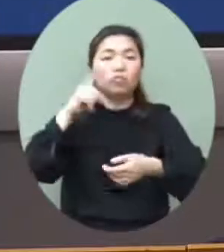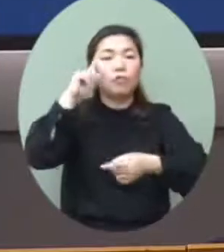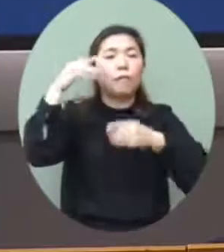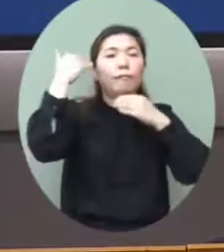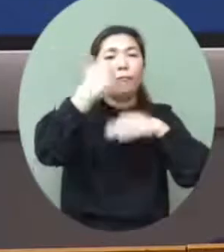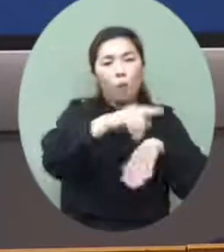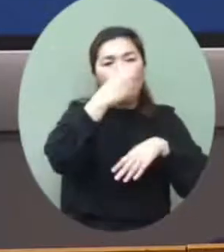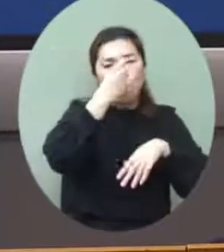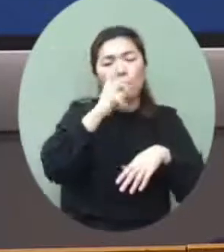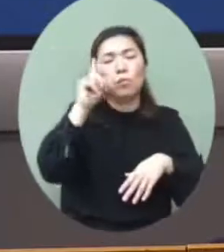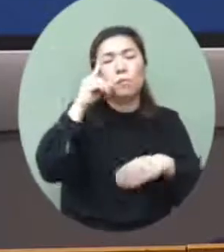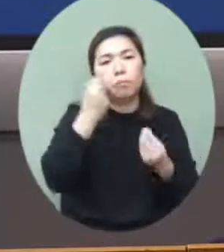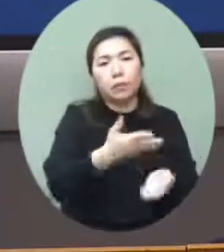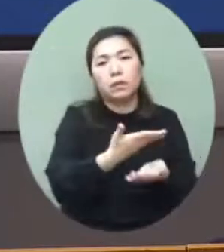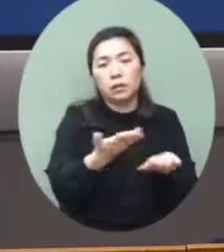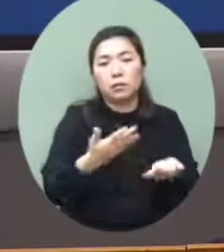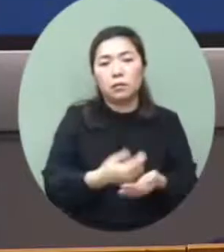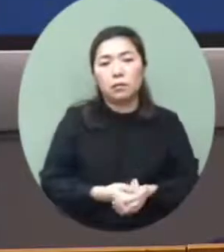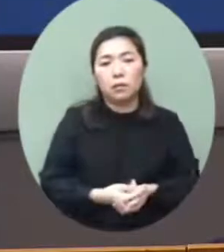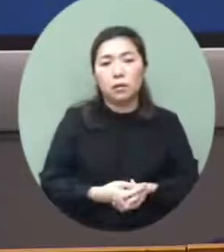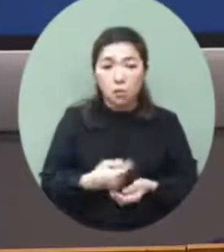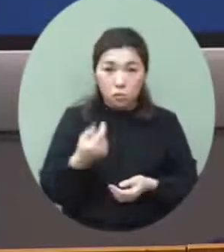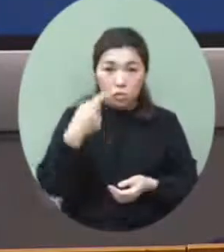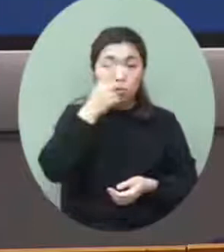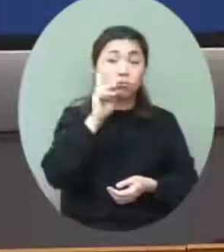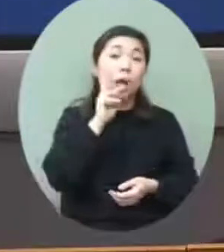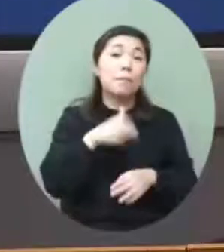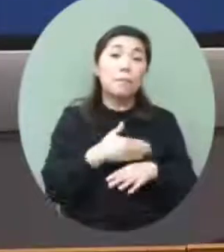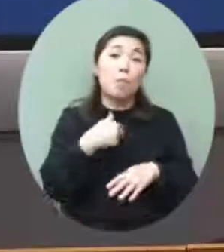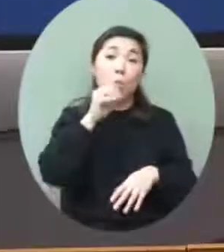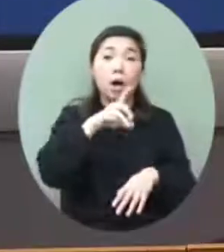And we would ensure that